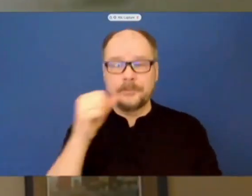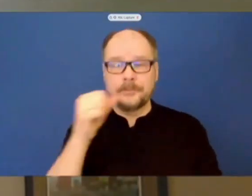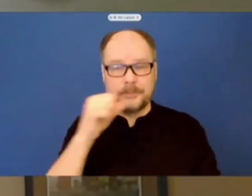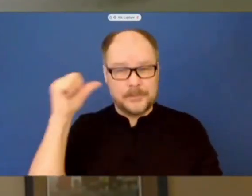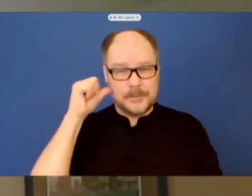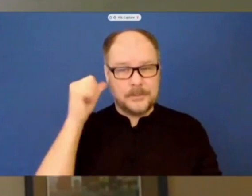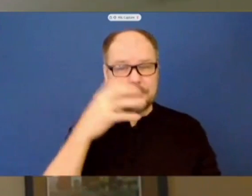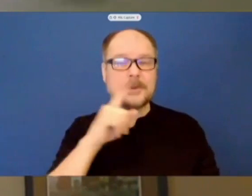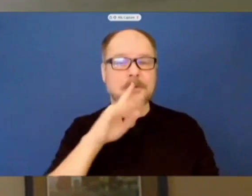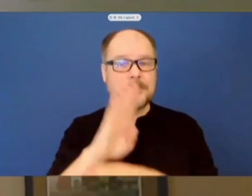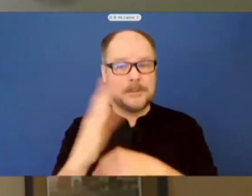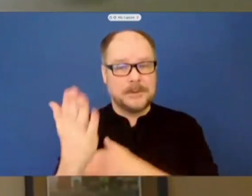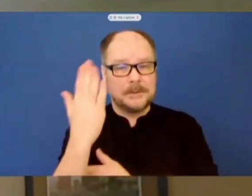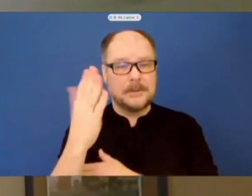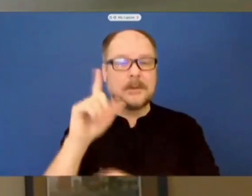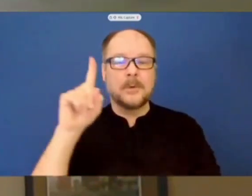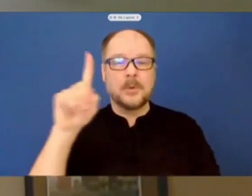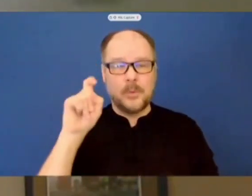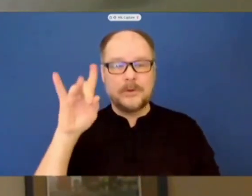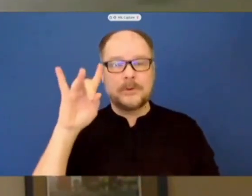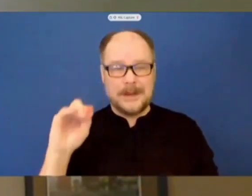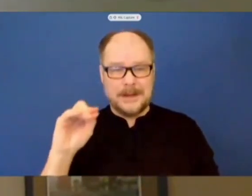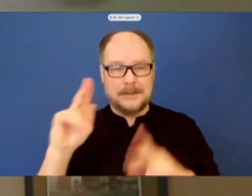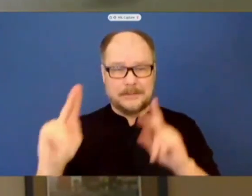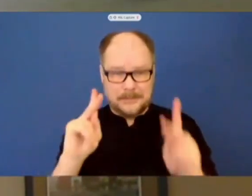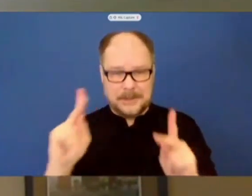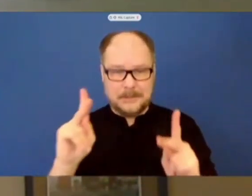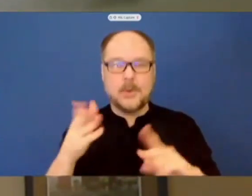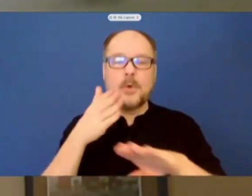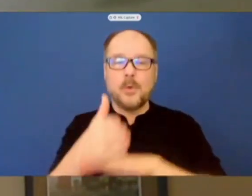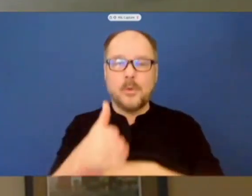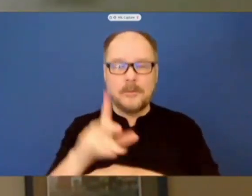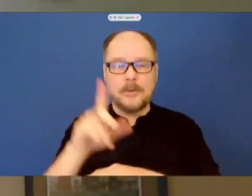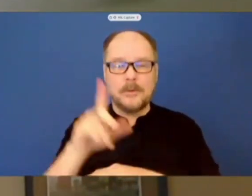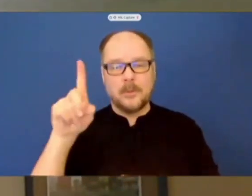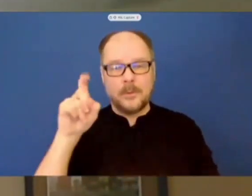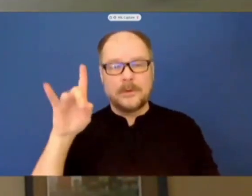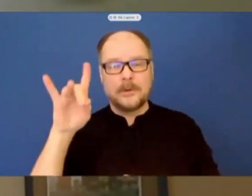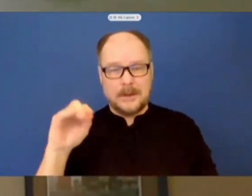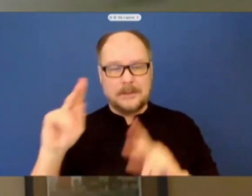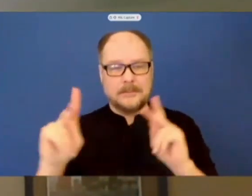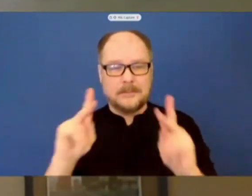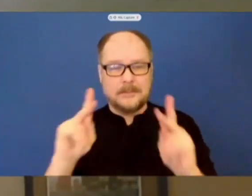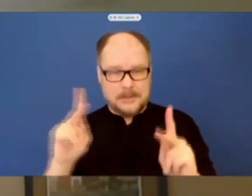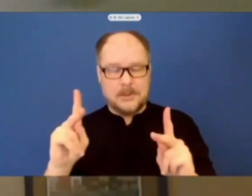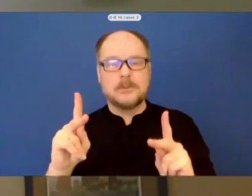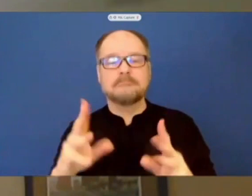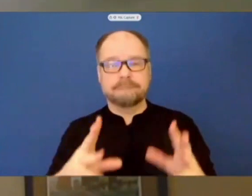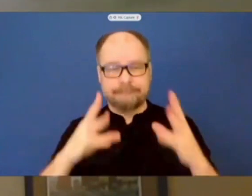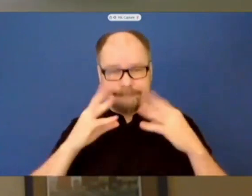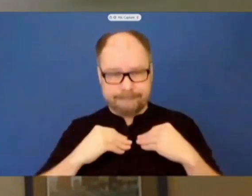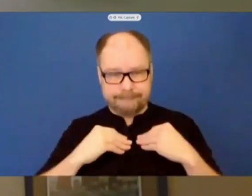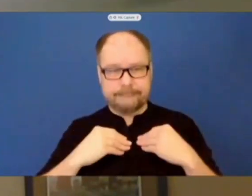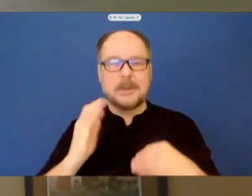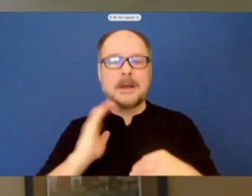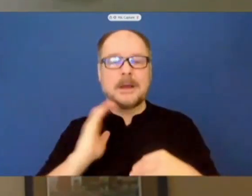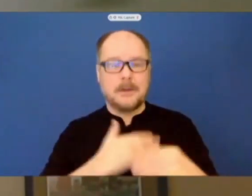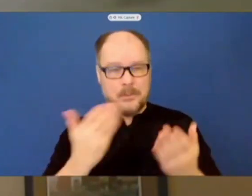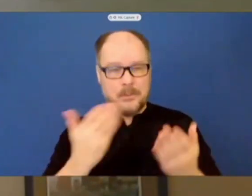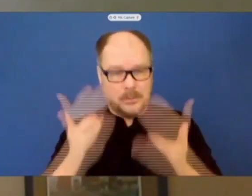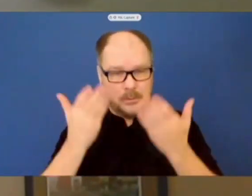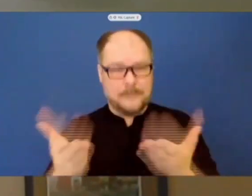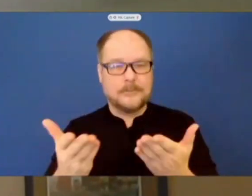morning, we actually have 180 people and over 180 people who have taken us up on our offer